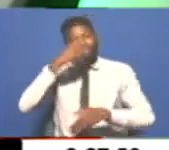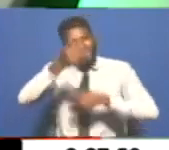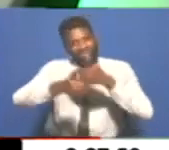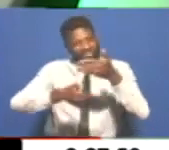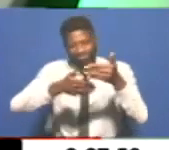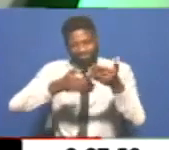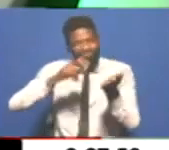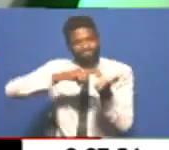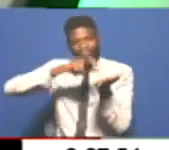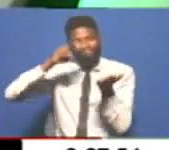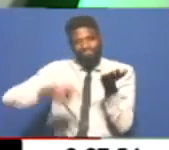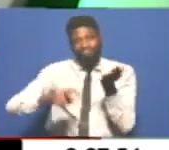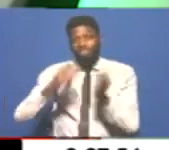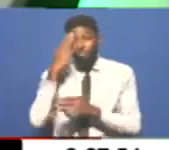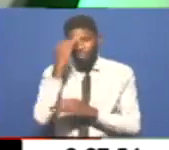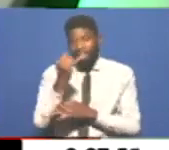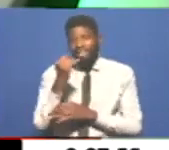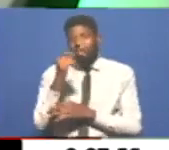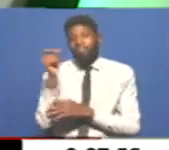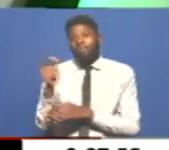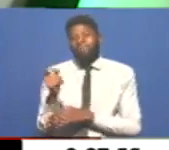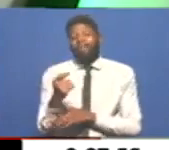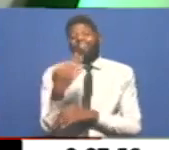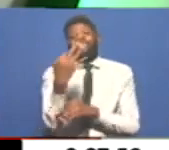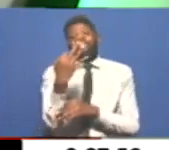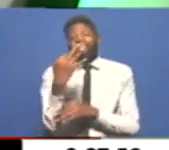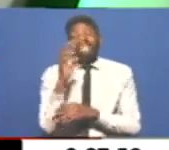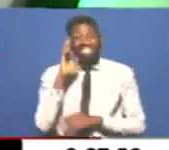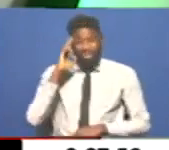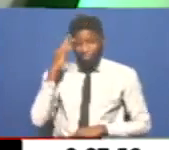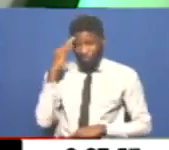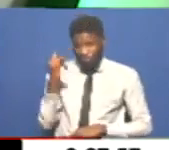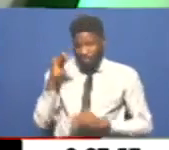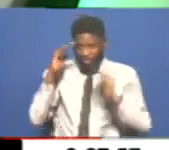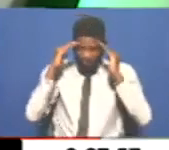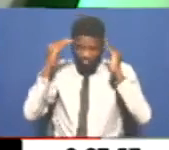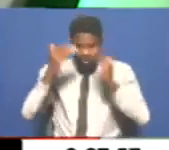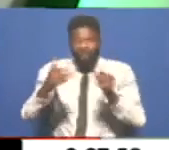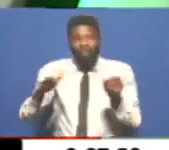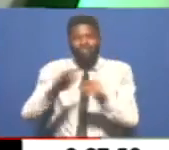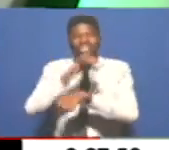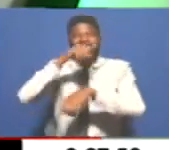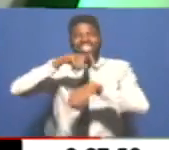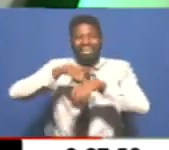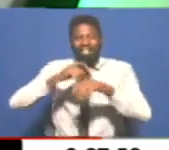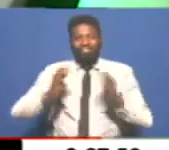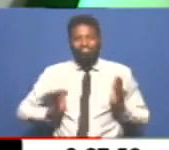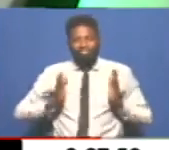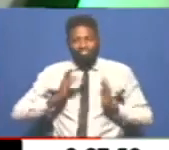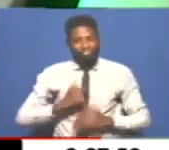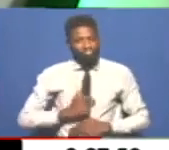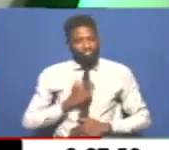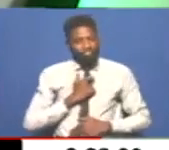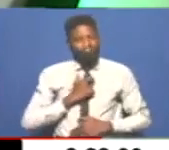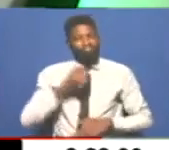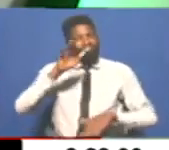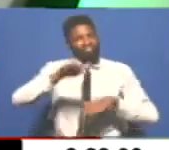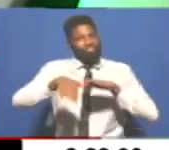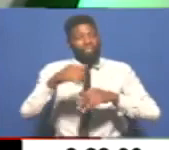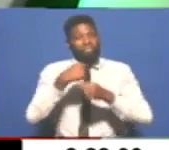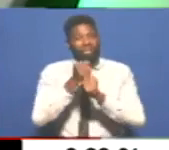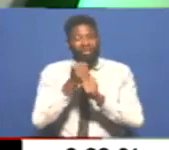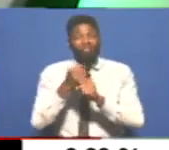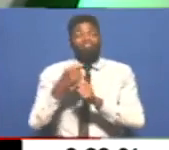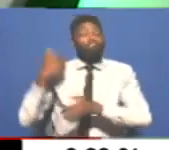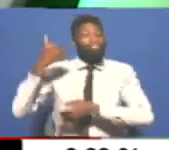his third salary. Reason? To focus full-time on his suit-making venture. Fast forward 9 years and Ashok